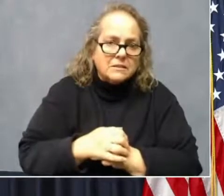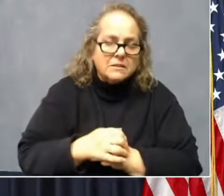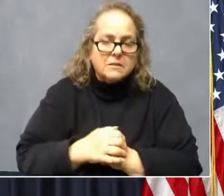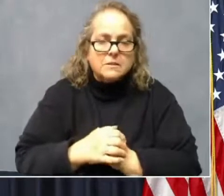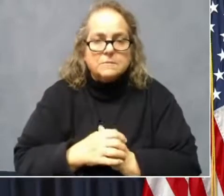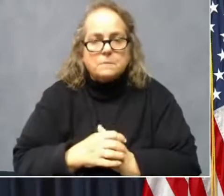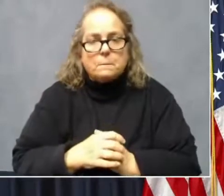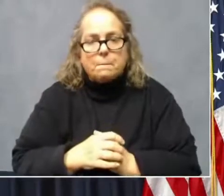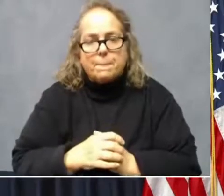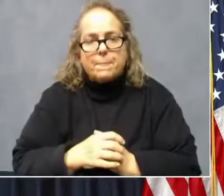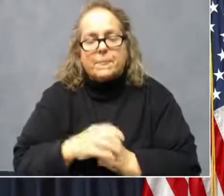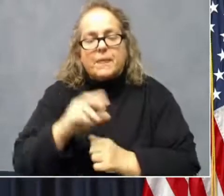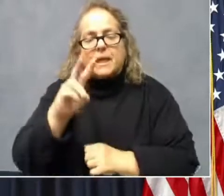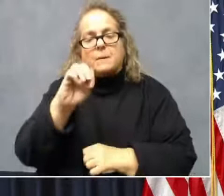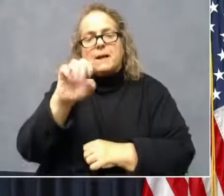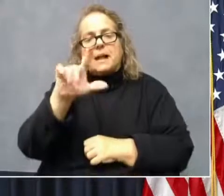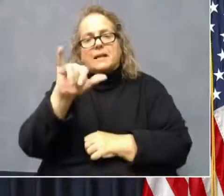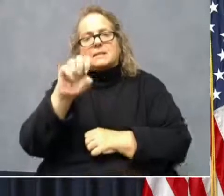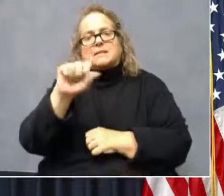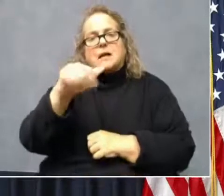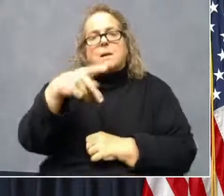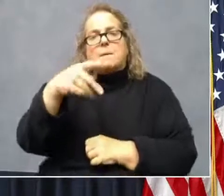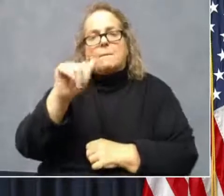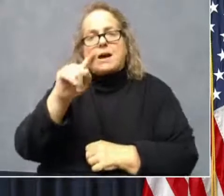Melissa Patrick from Kentucky Health News.